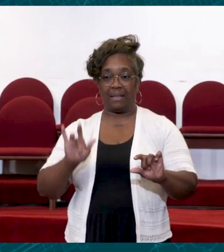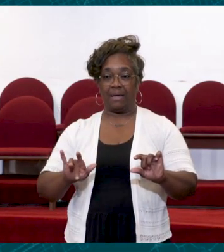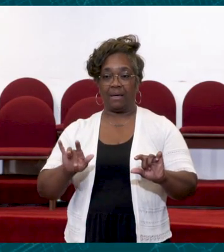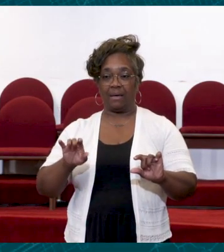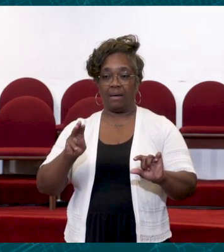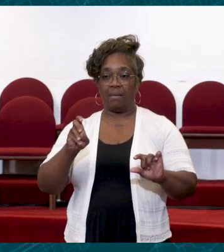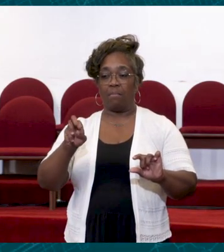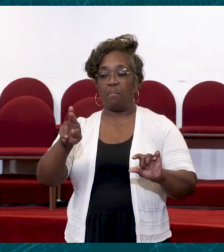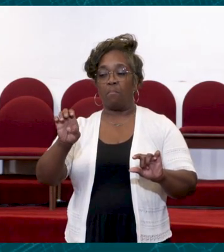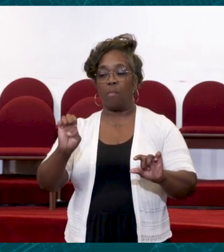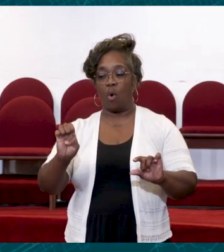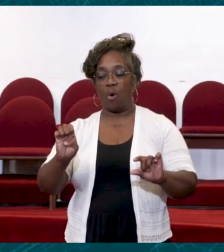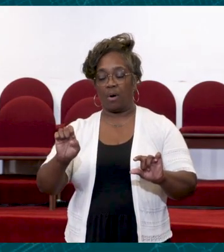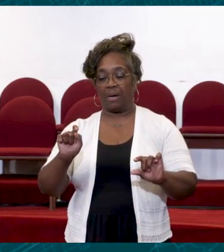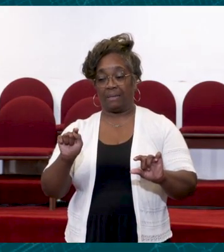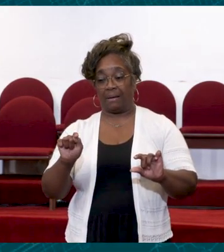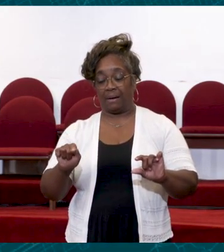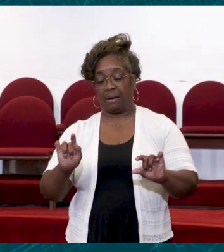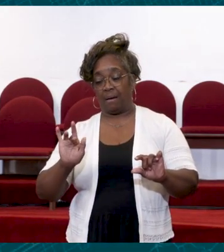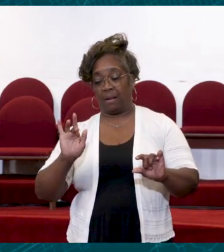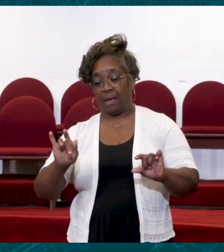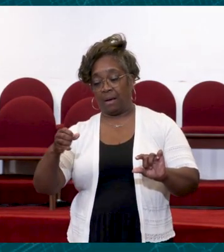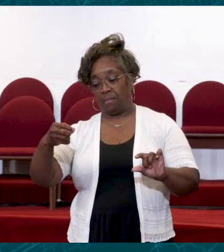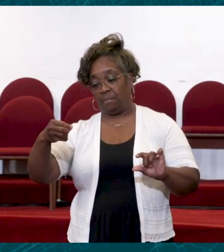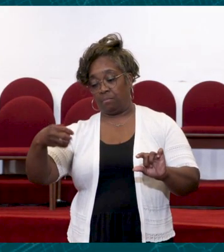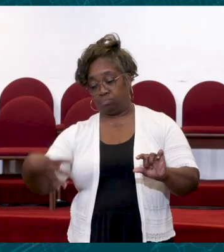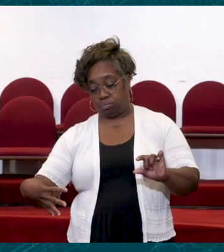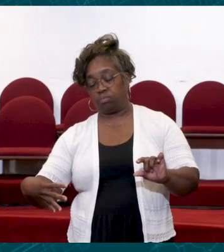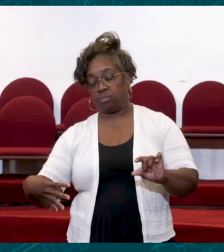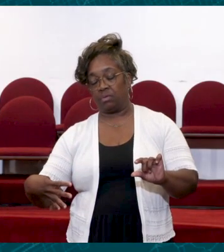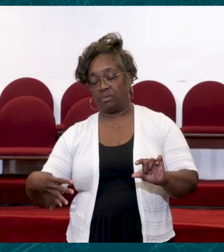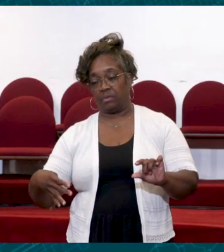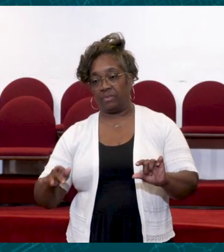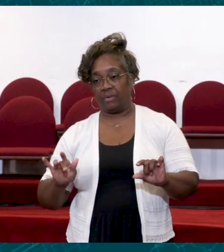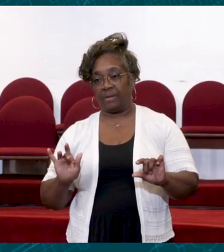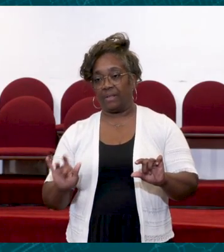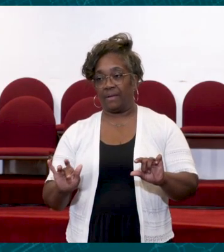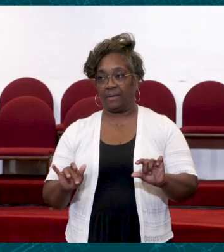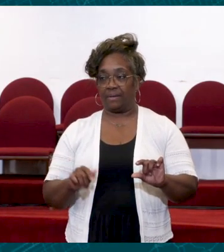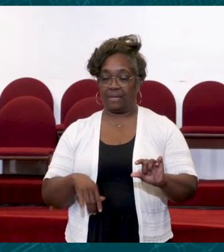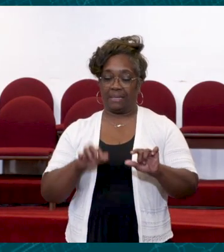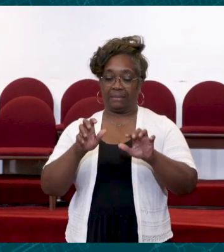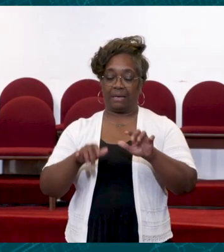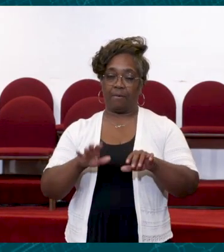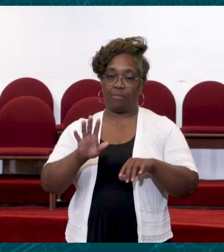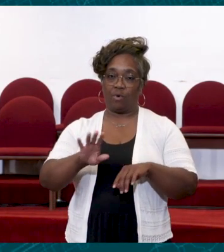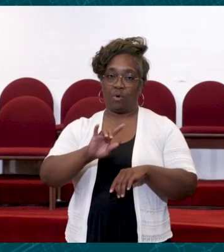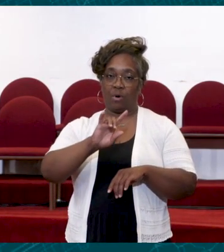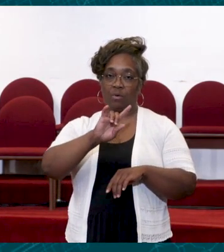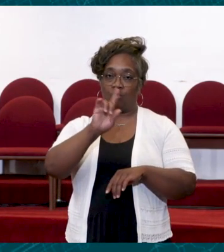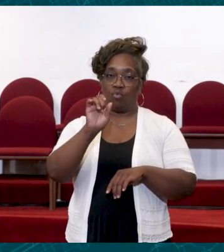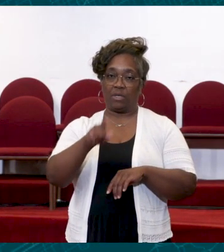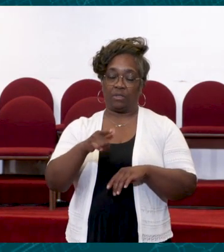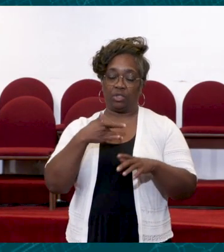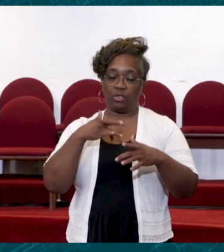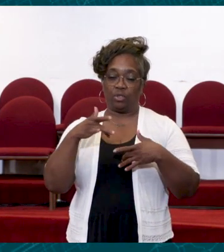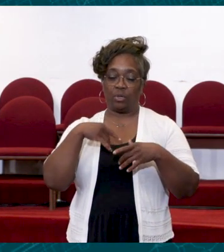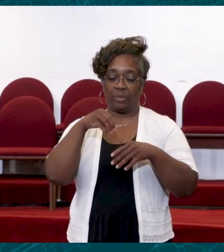tab and type your question, comment, or concern in the allocated box. For Zoom